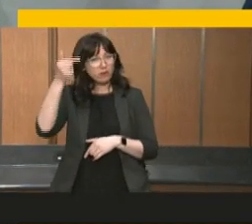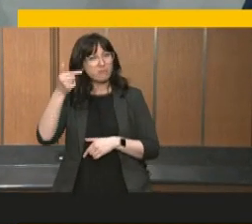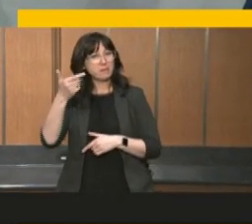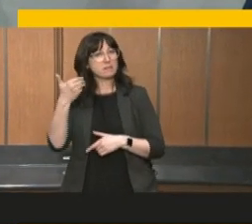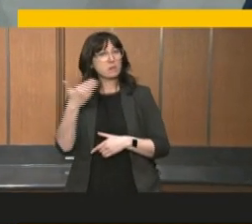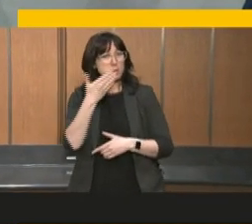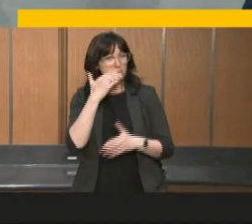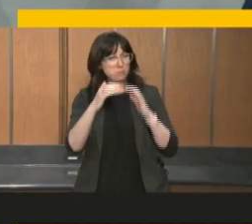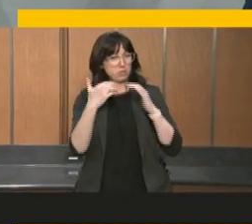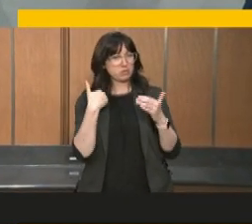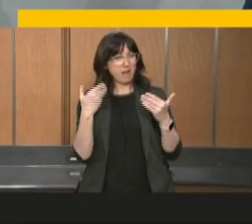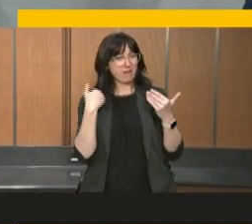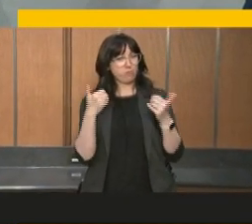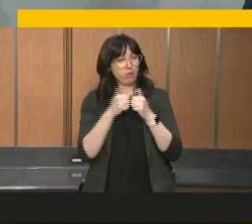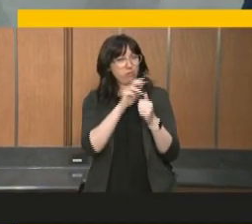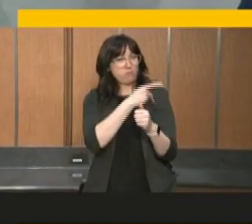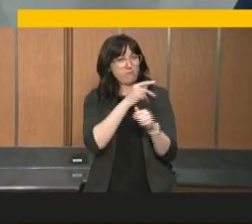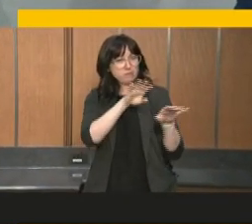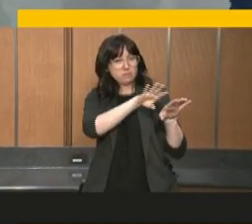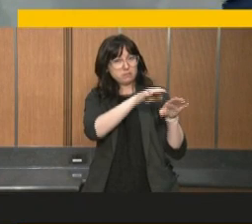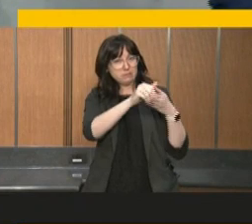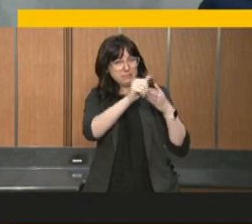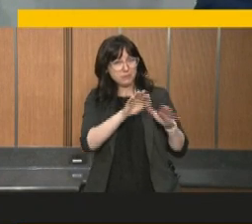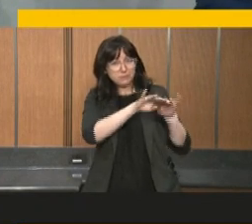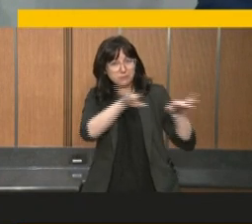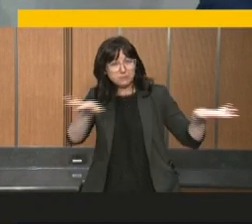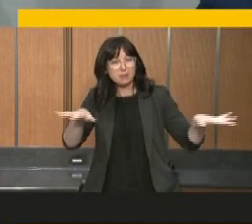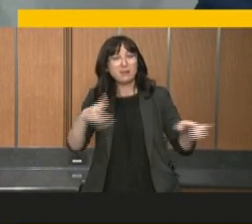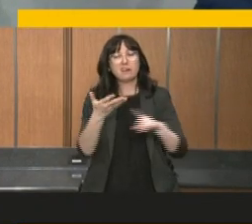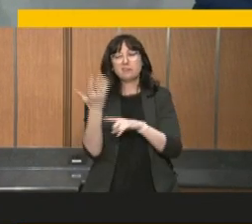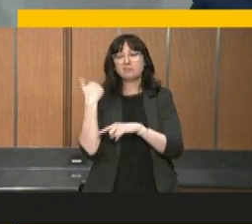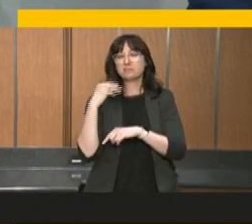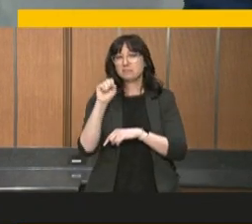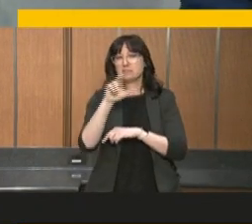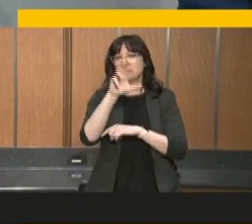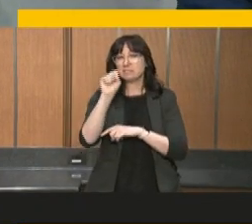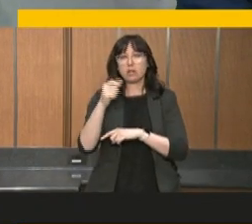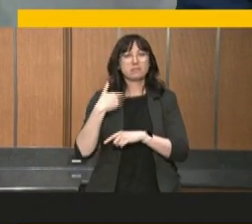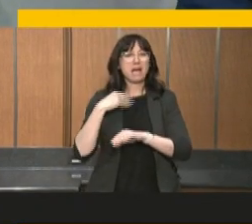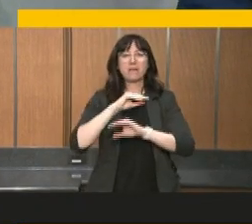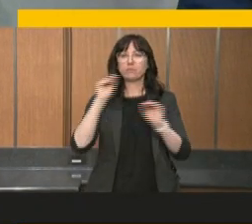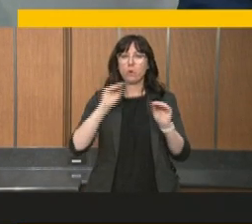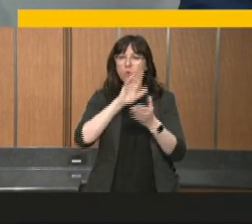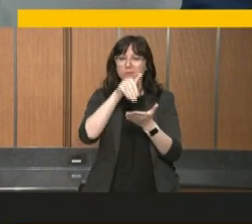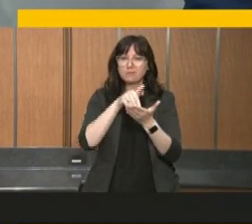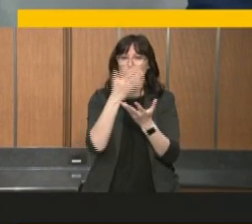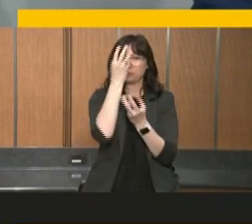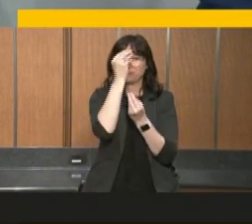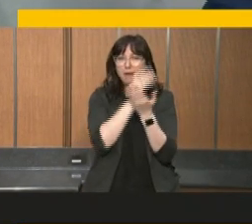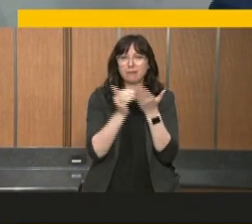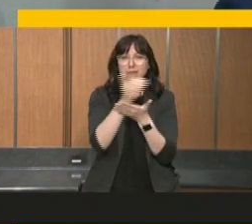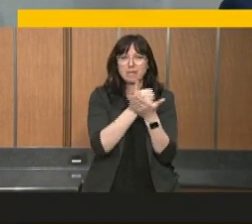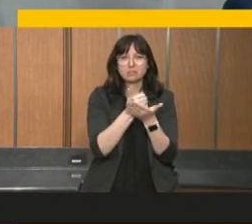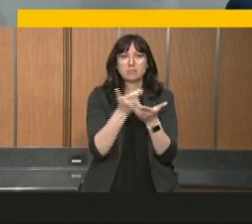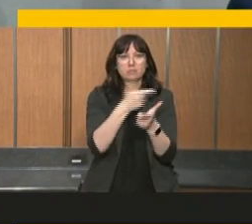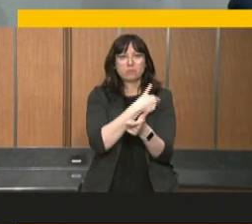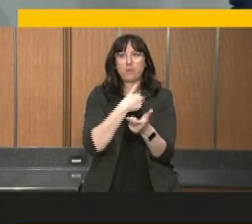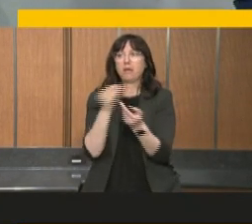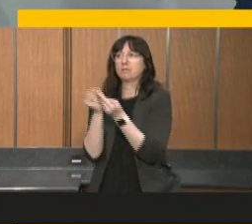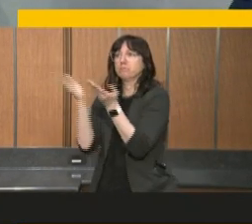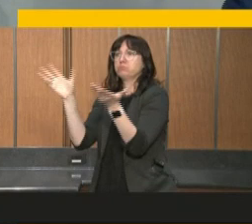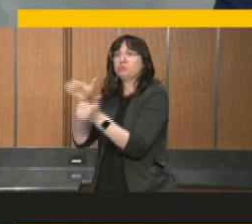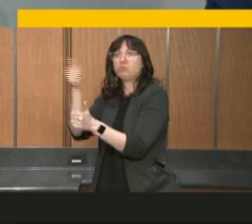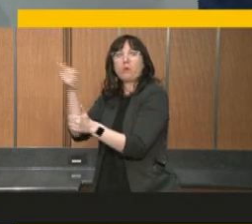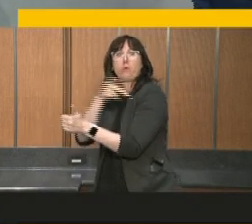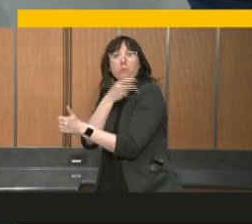After the SARS outbreak, a report basically found there was no good centralized data collection that we could share with other countries or provinces or